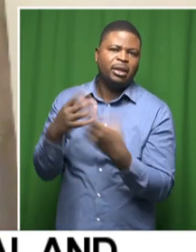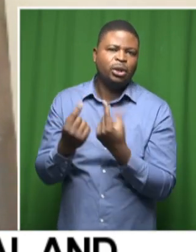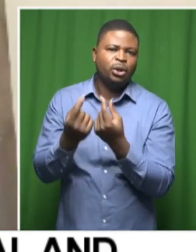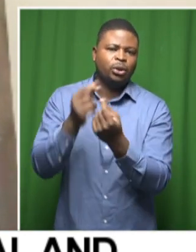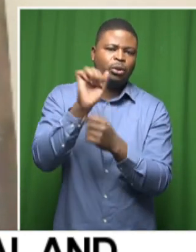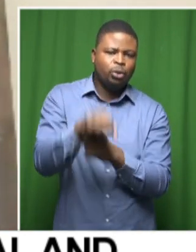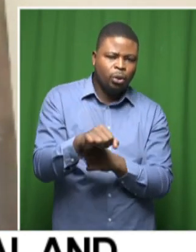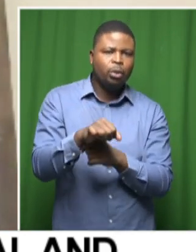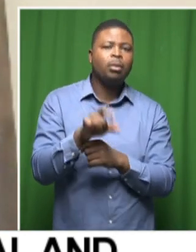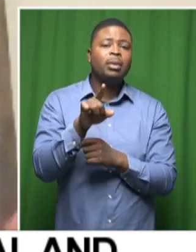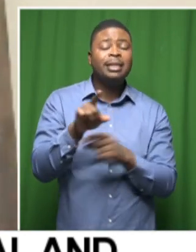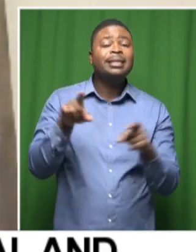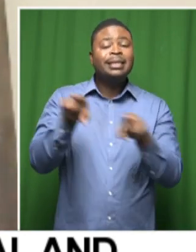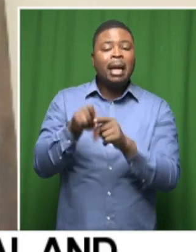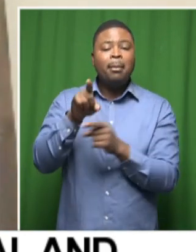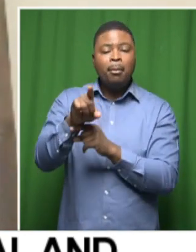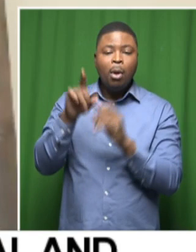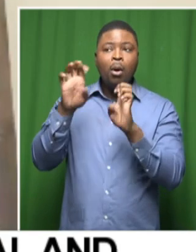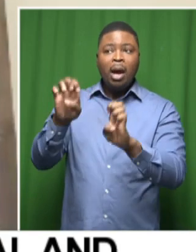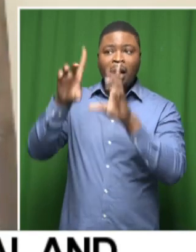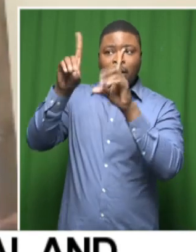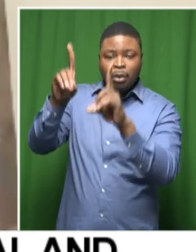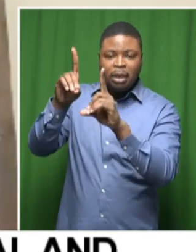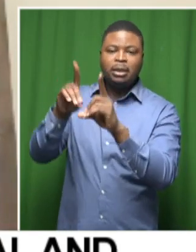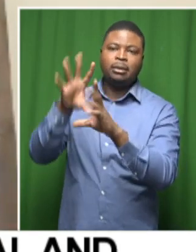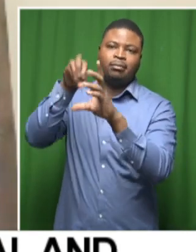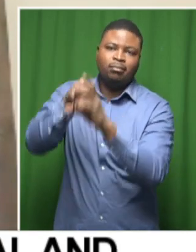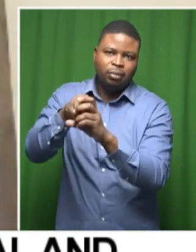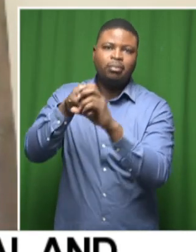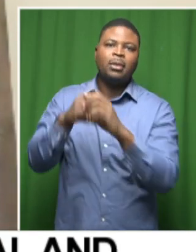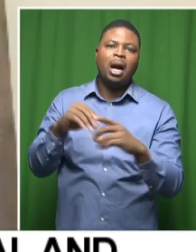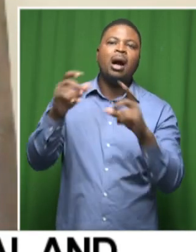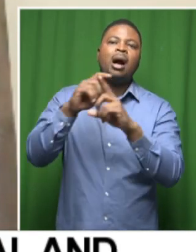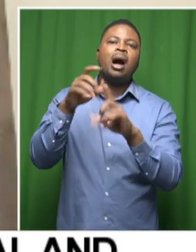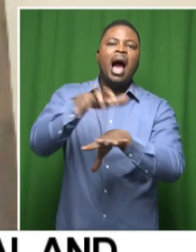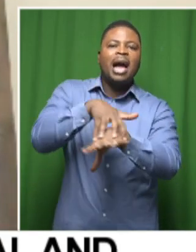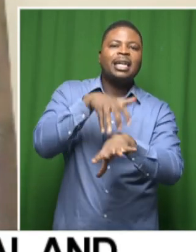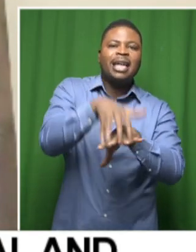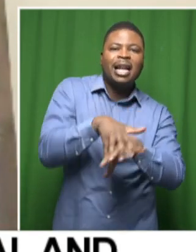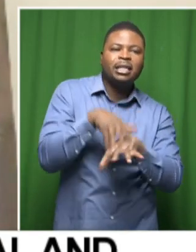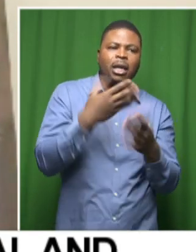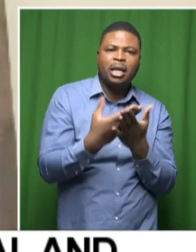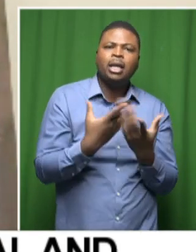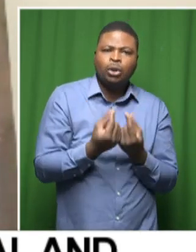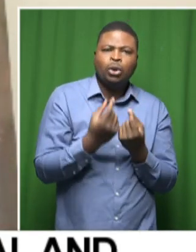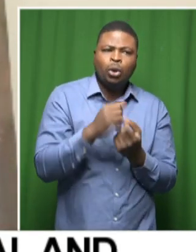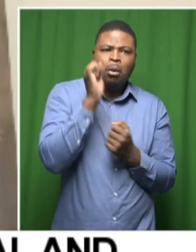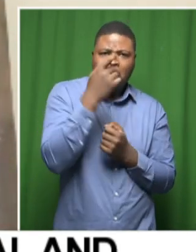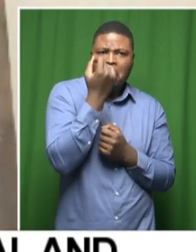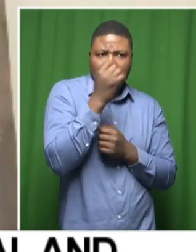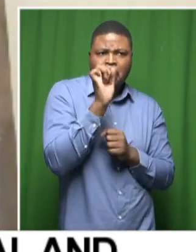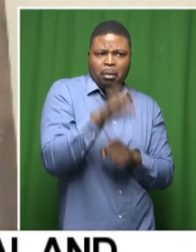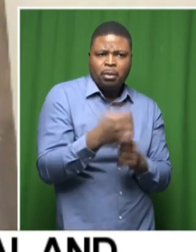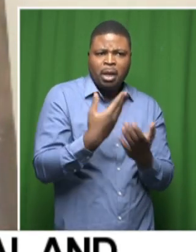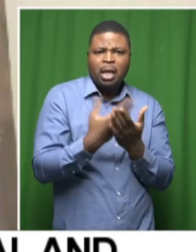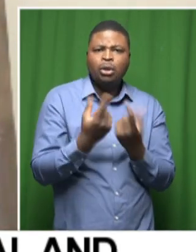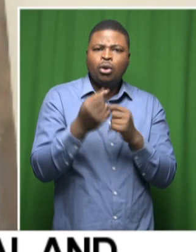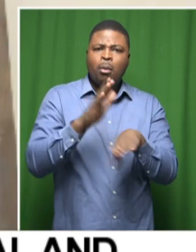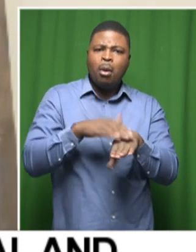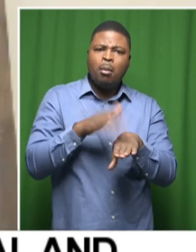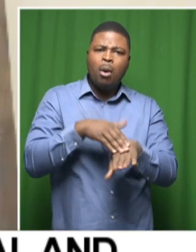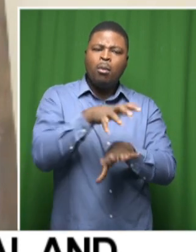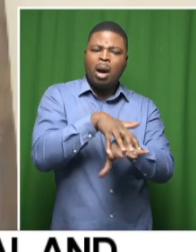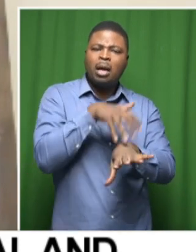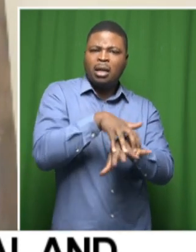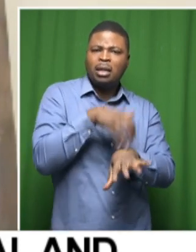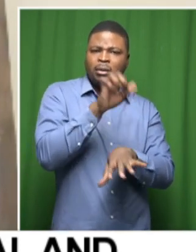allocated. And so education, continued education in agriculture makes absolute sense. I think that perhaps what we are lacking in this conversation as